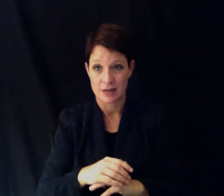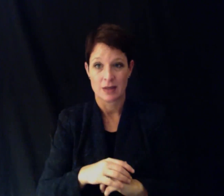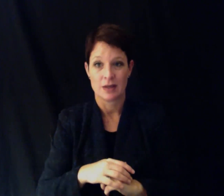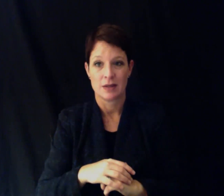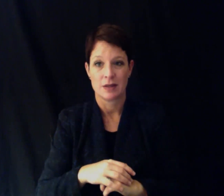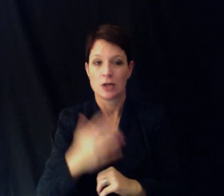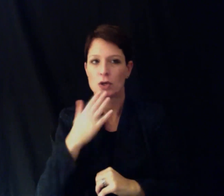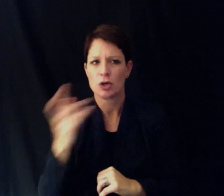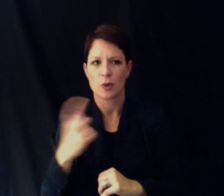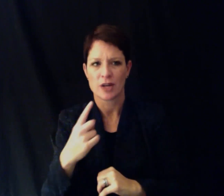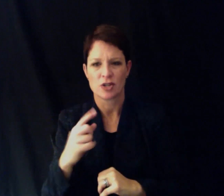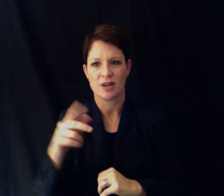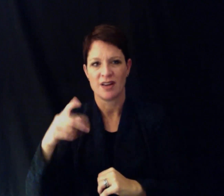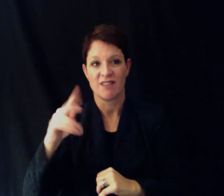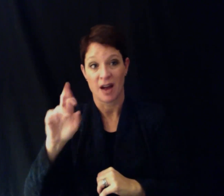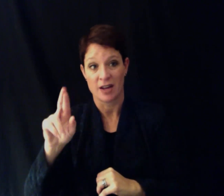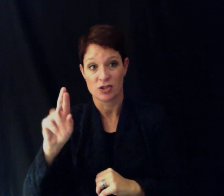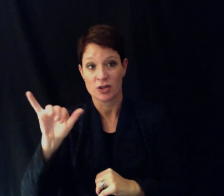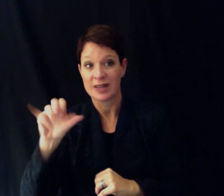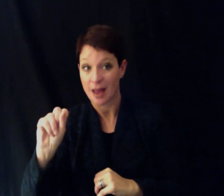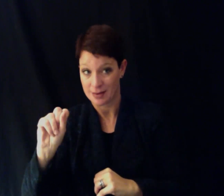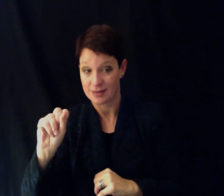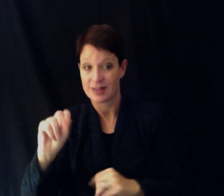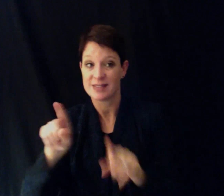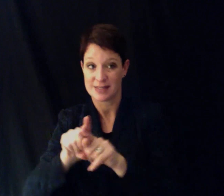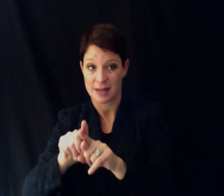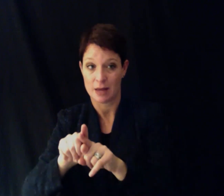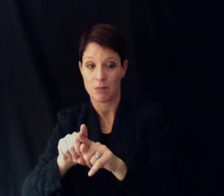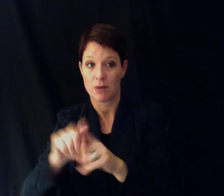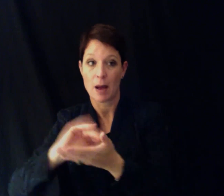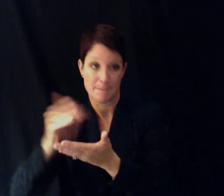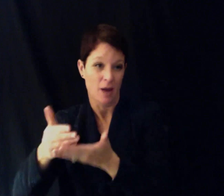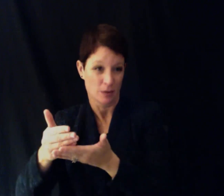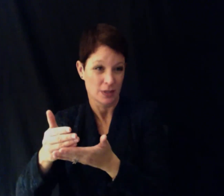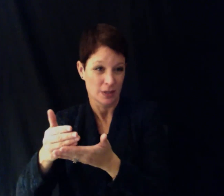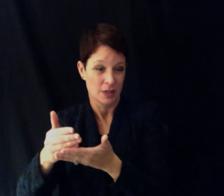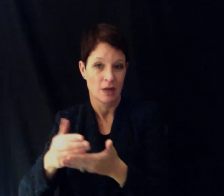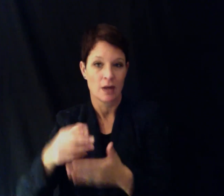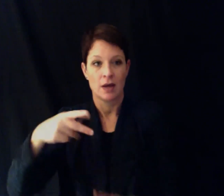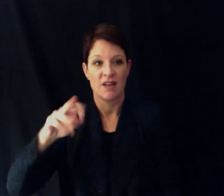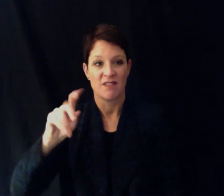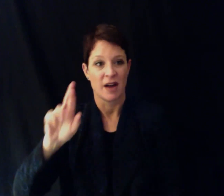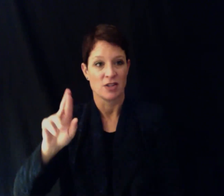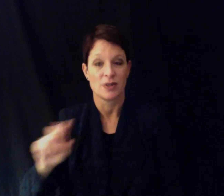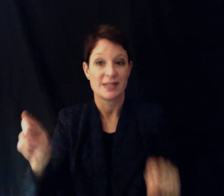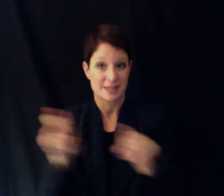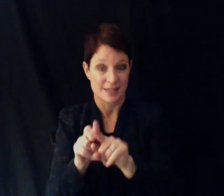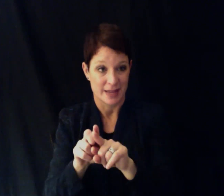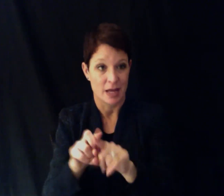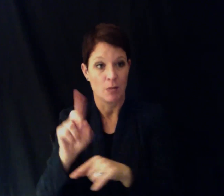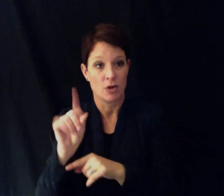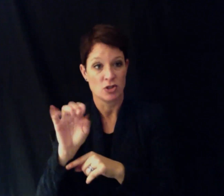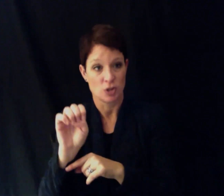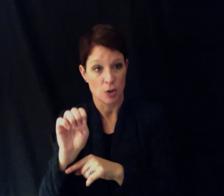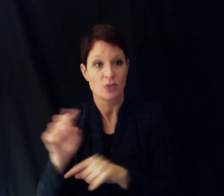Yeah, that's a good question. So for Pfizer, yes, it's the same. For Pfizer, it's the same dose and it's the